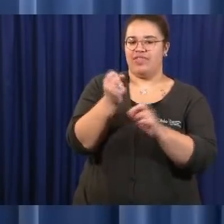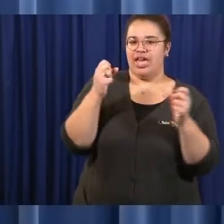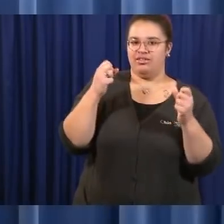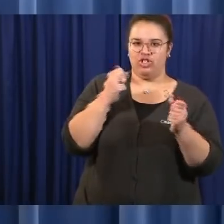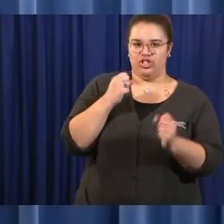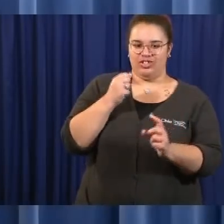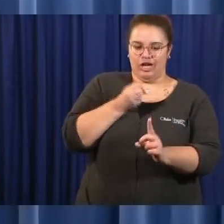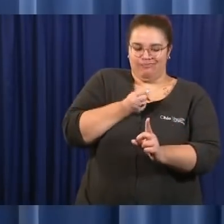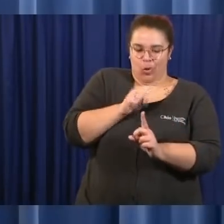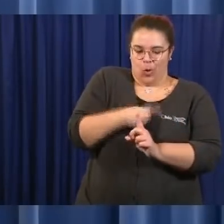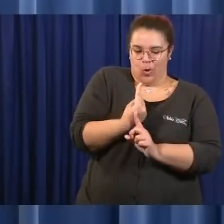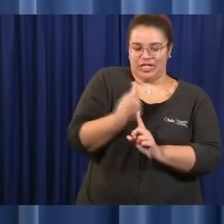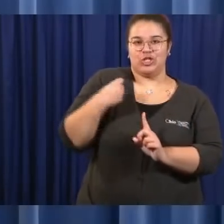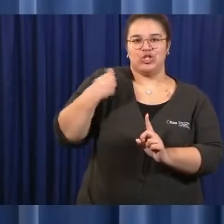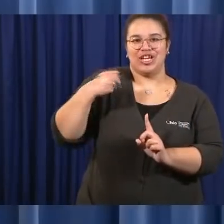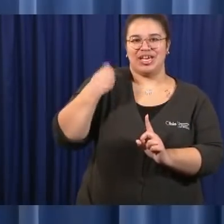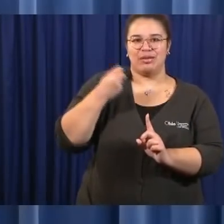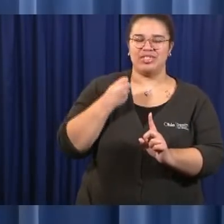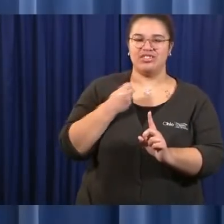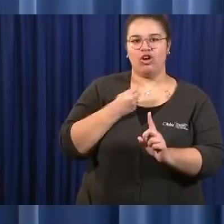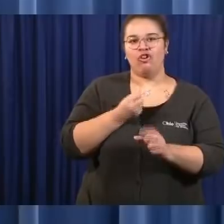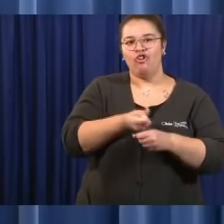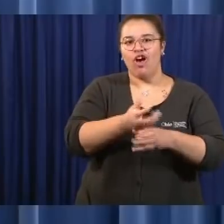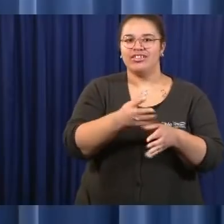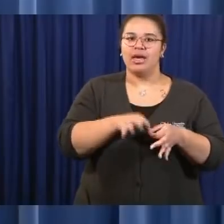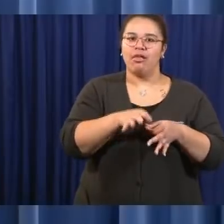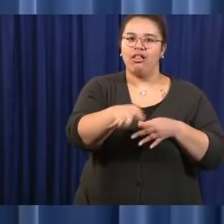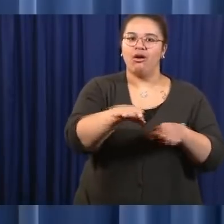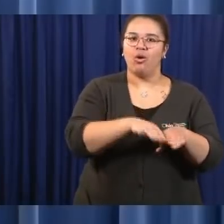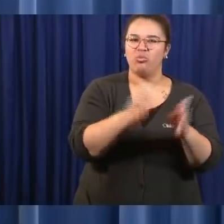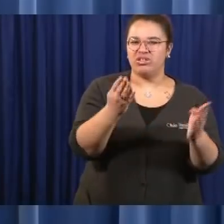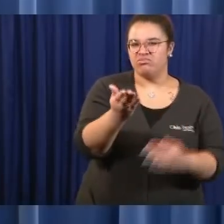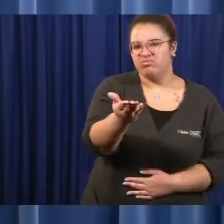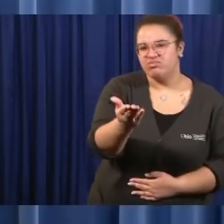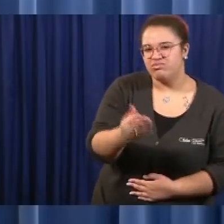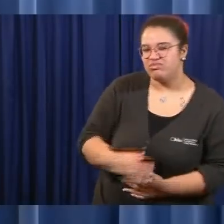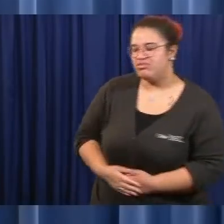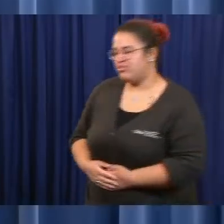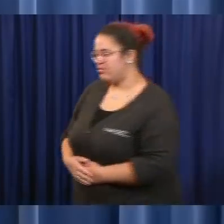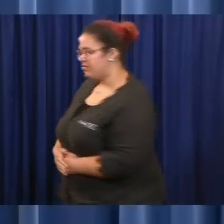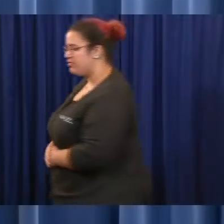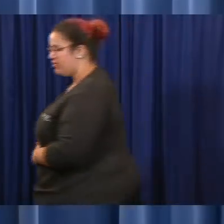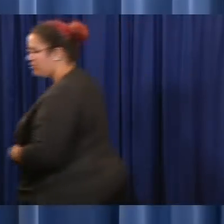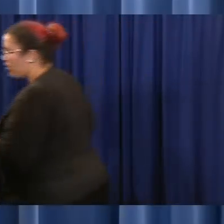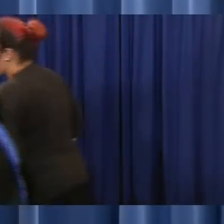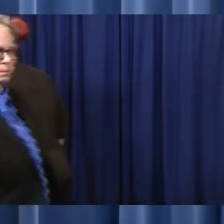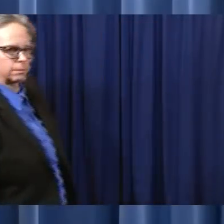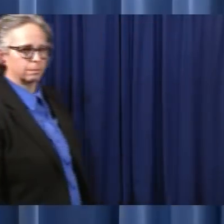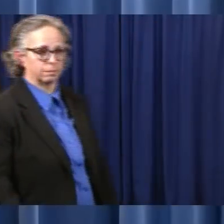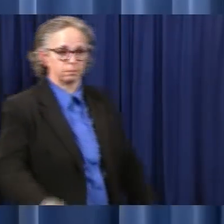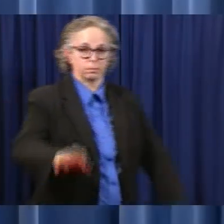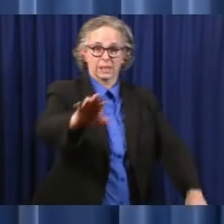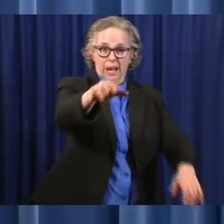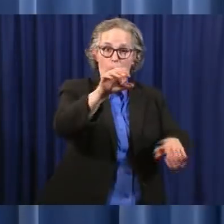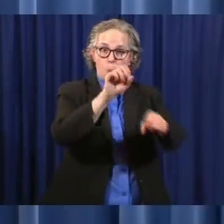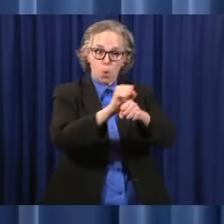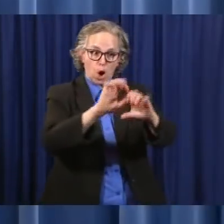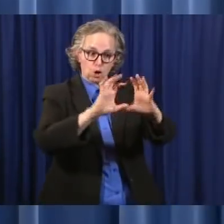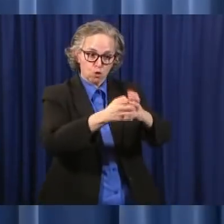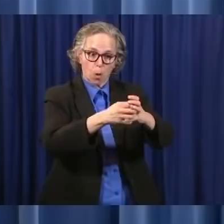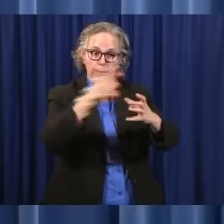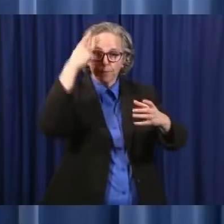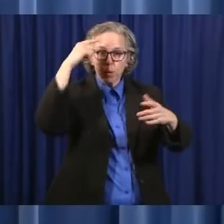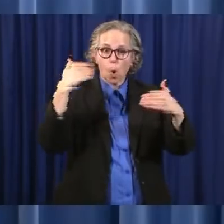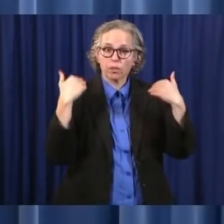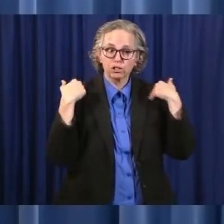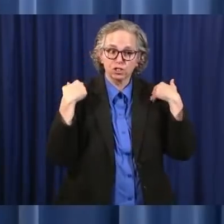Well, we have a working group. Again, these are gym owners. These are people who do this every single day. Gyms are